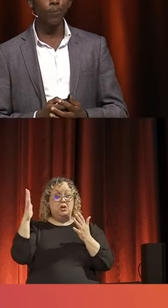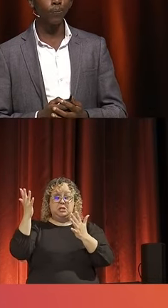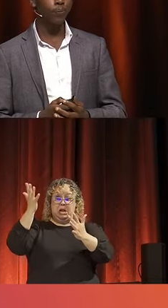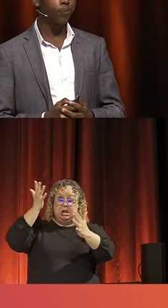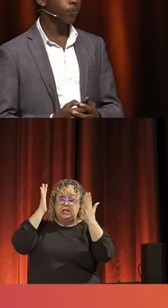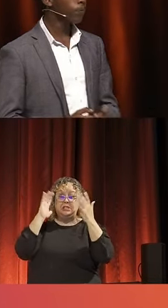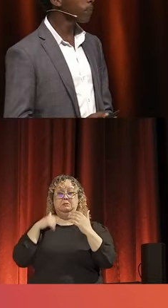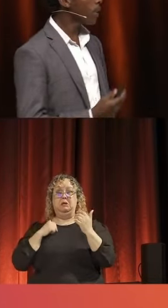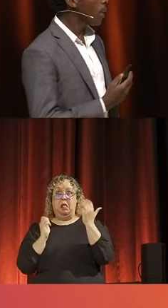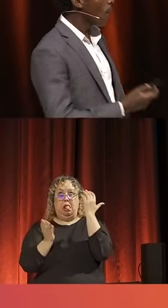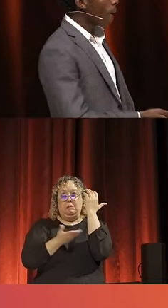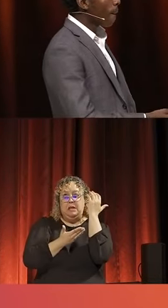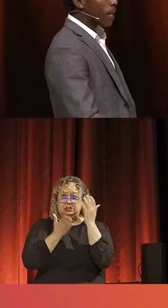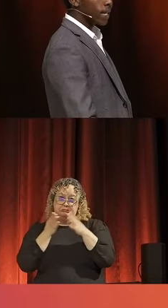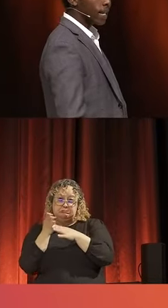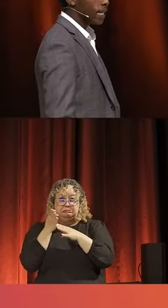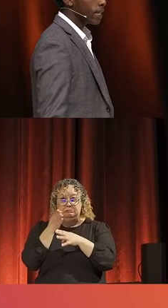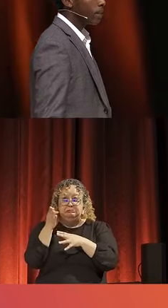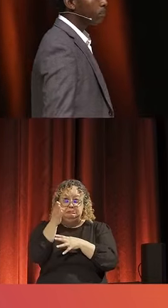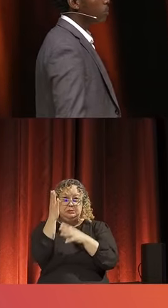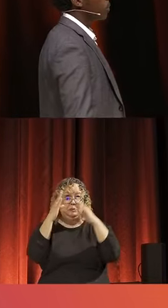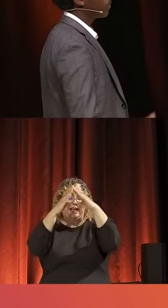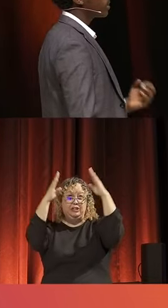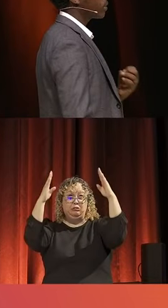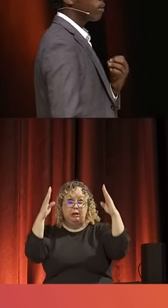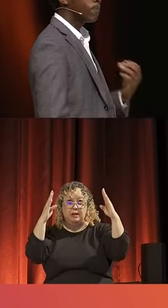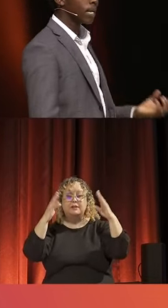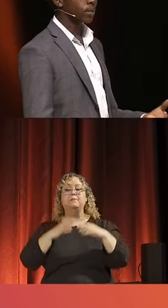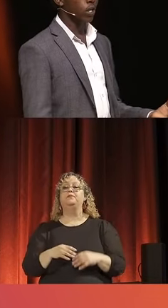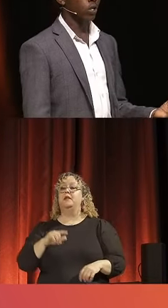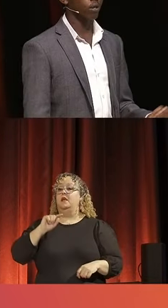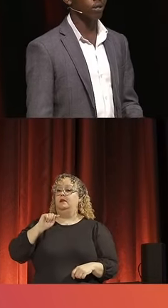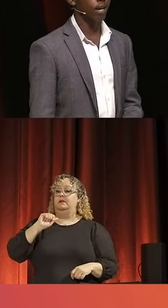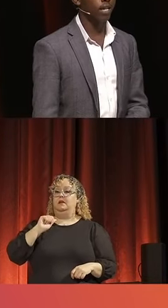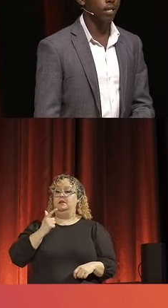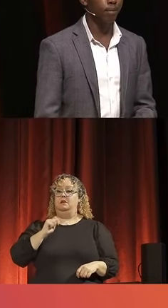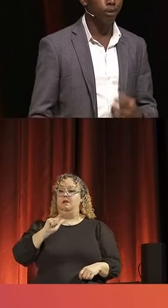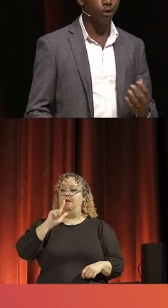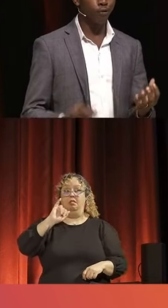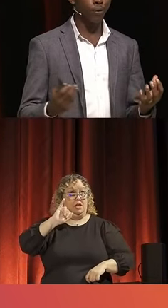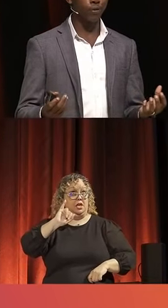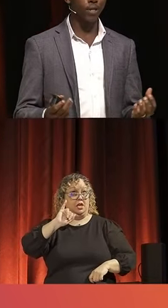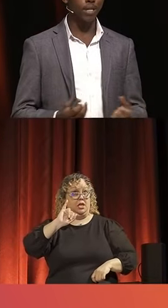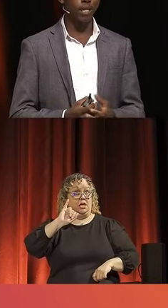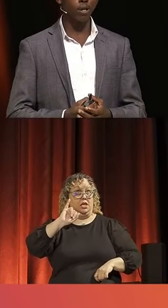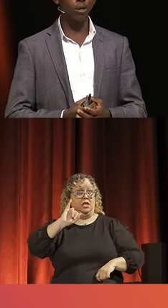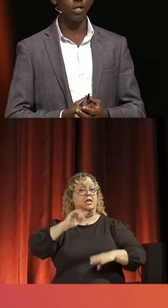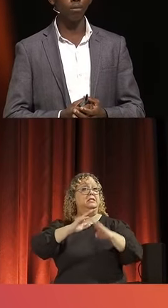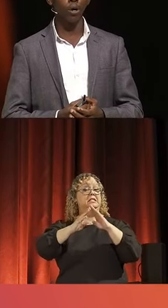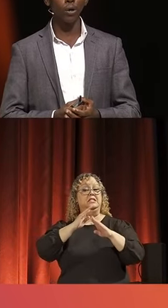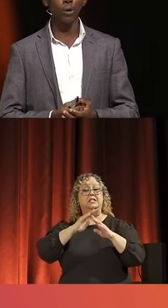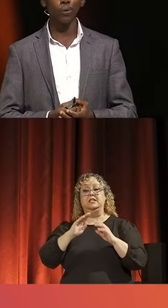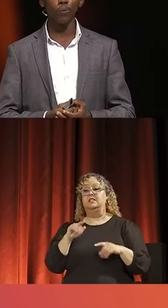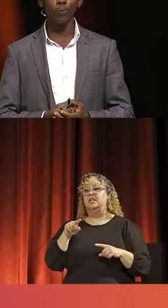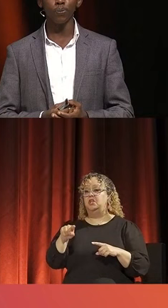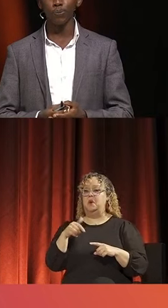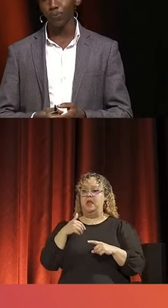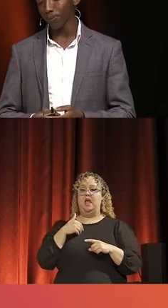you. In Kigali, there is a bus station at the periphery of the city called